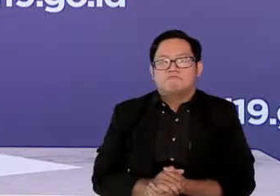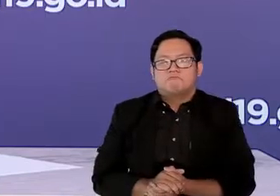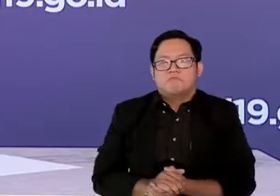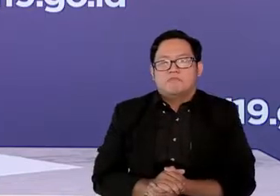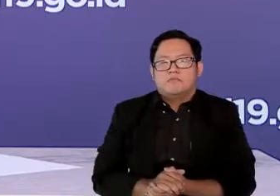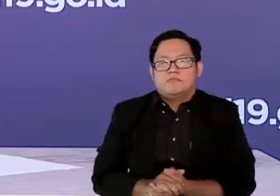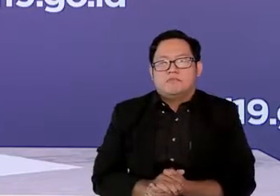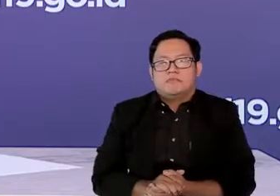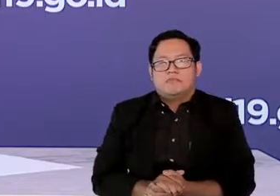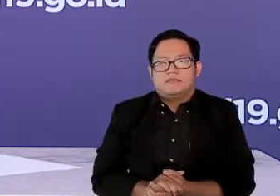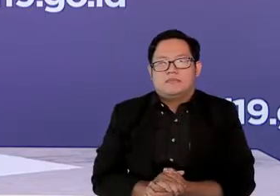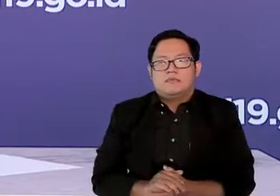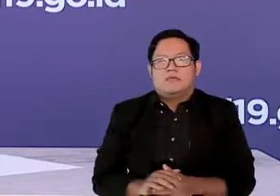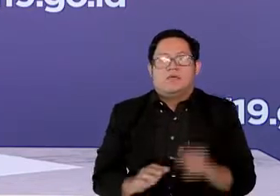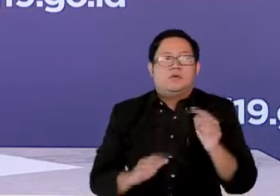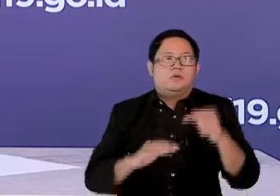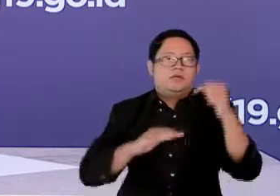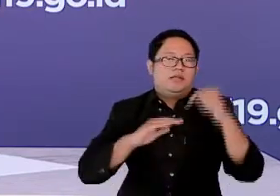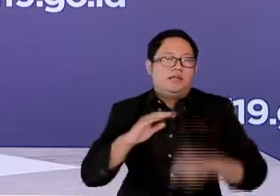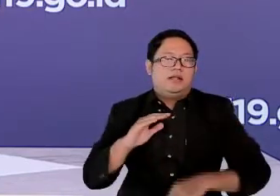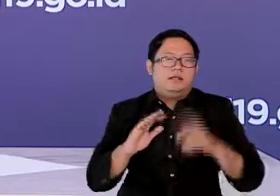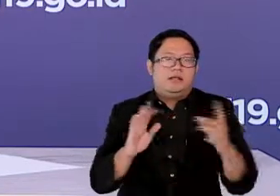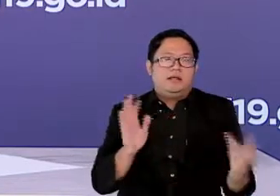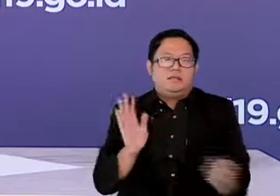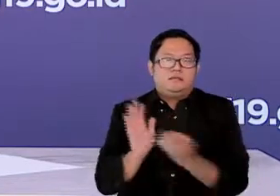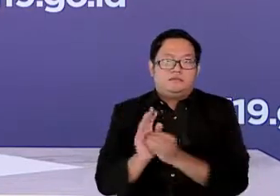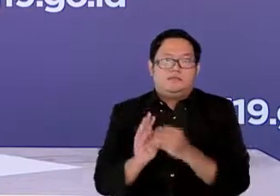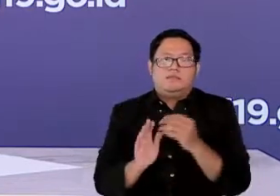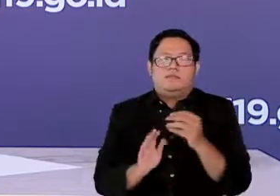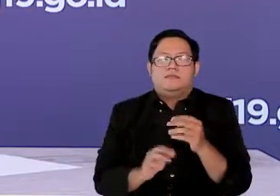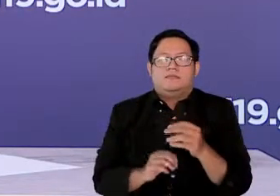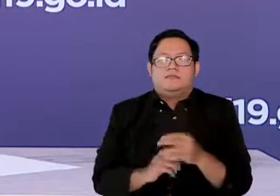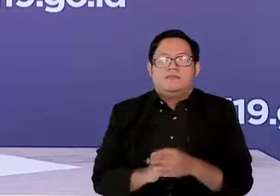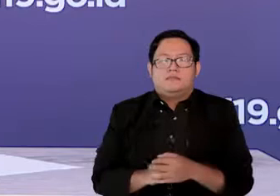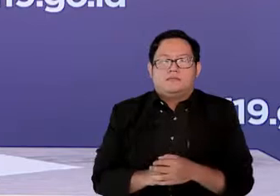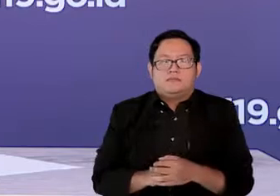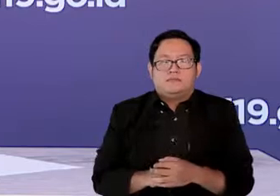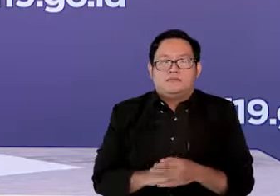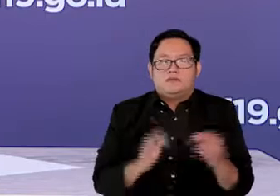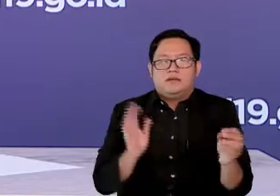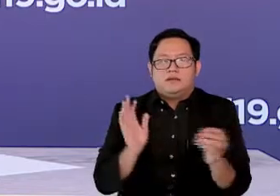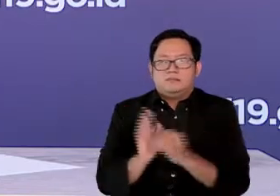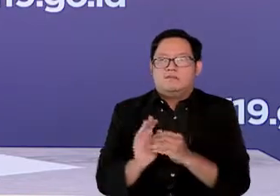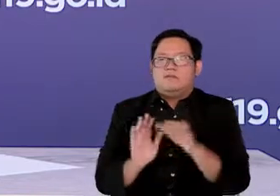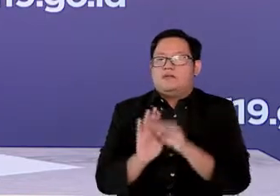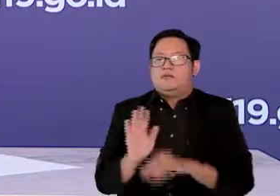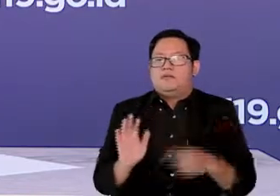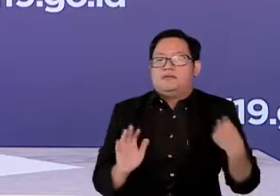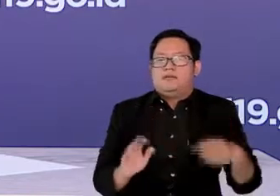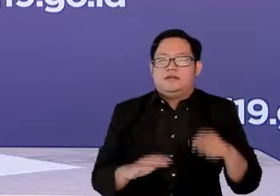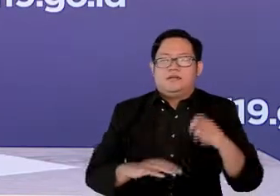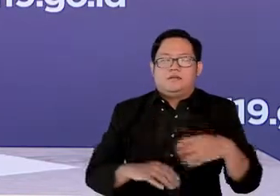Further details are listed in the latest instruction of the Ministry of Home Affairs.